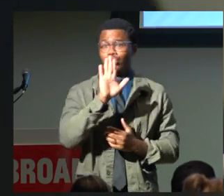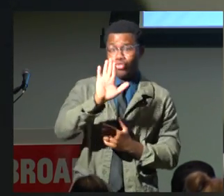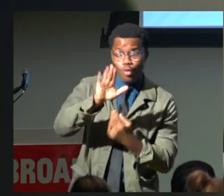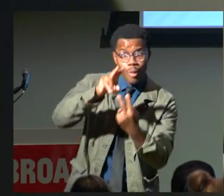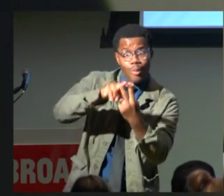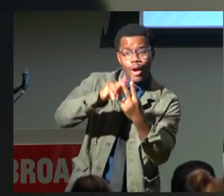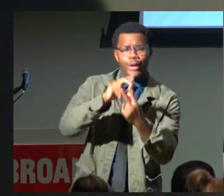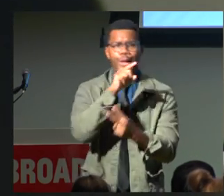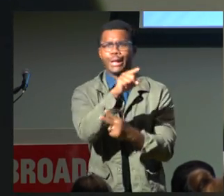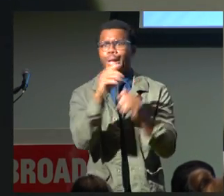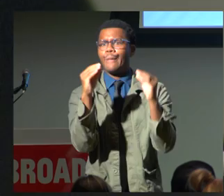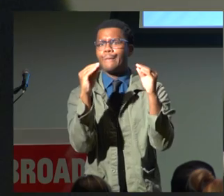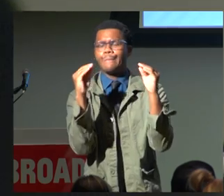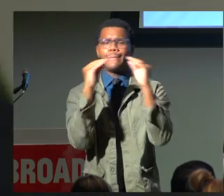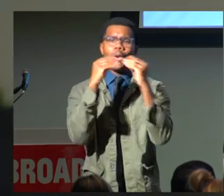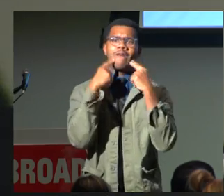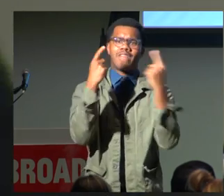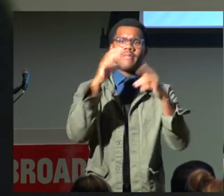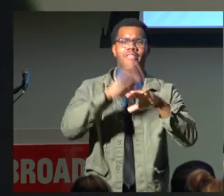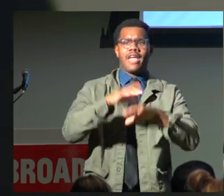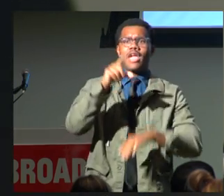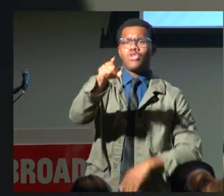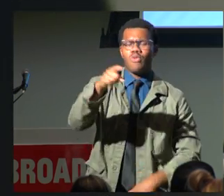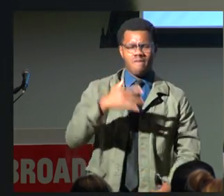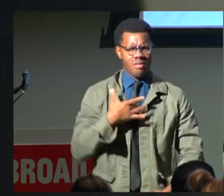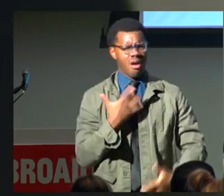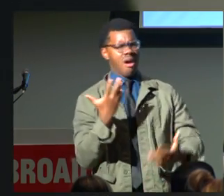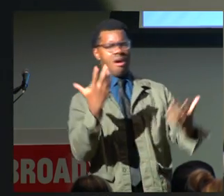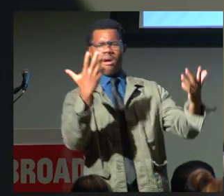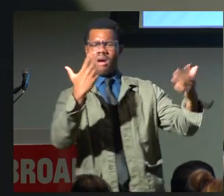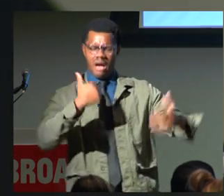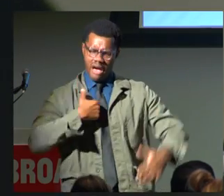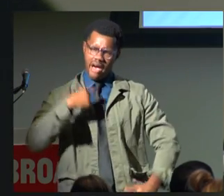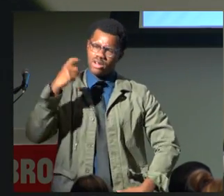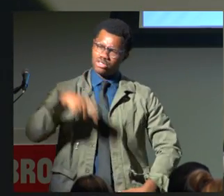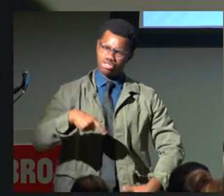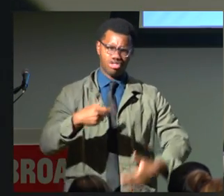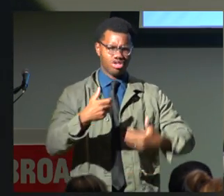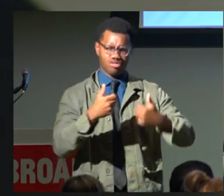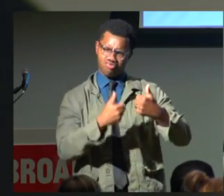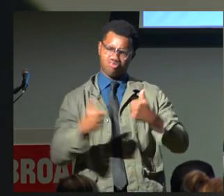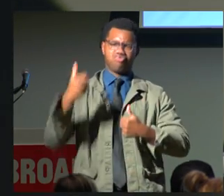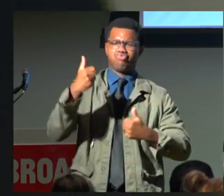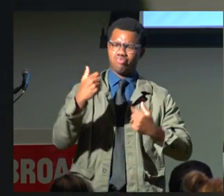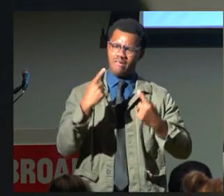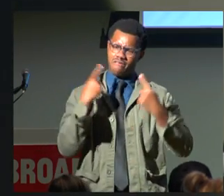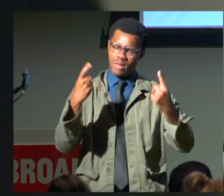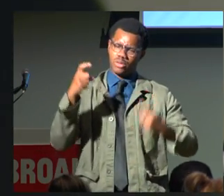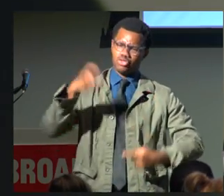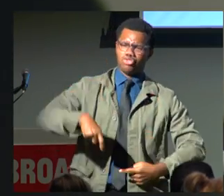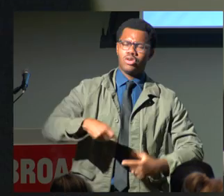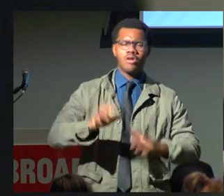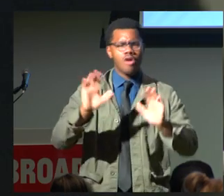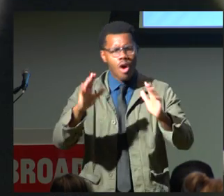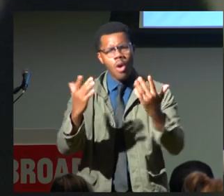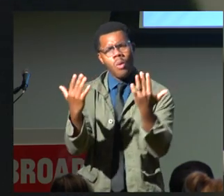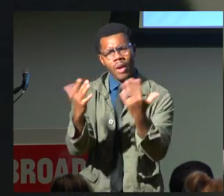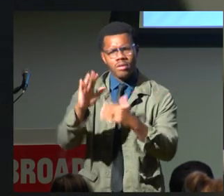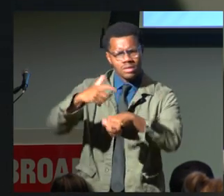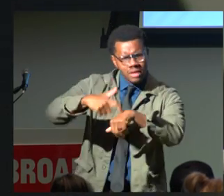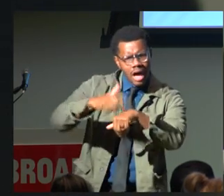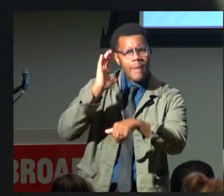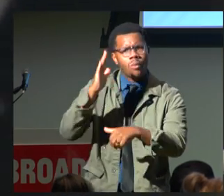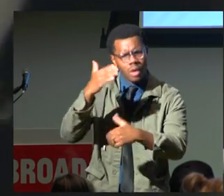so you feel like it should be you. No, it'll be you when it's ready to be you. You feel me? You is you, and he is him.